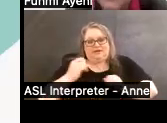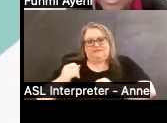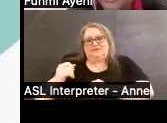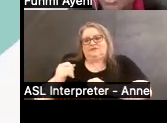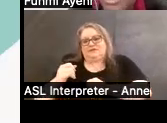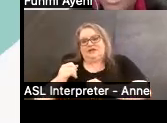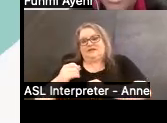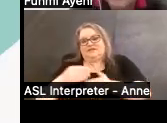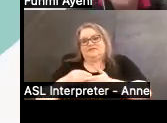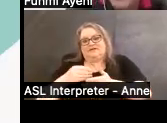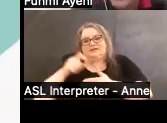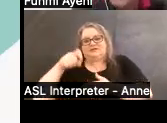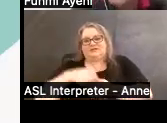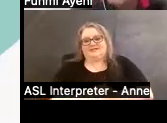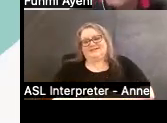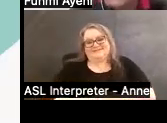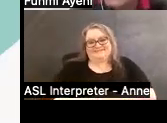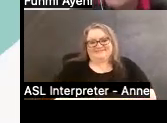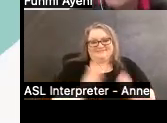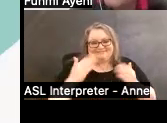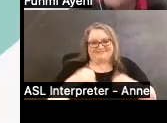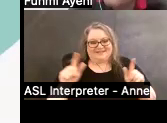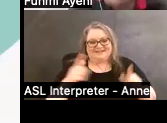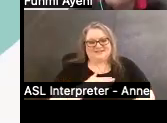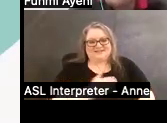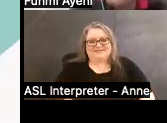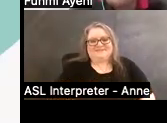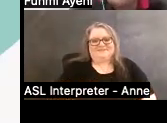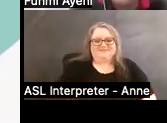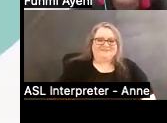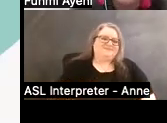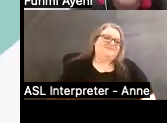individualized financial needs. Next slide, please.